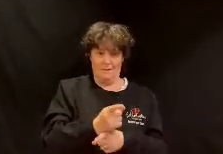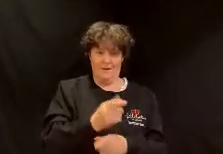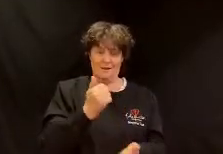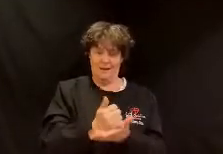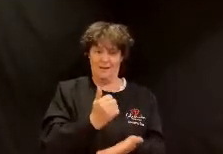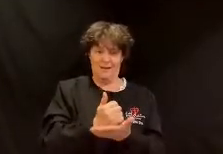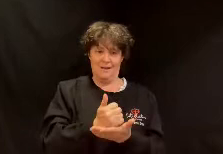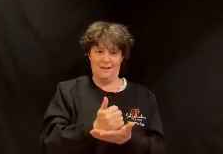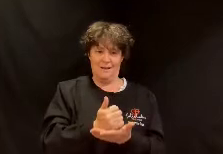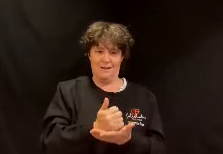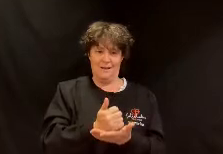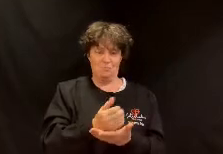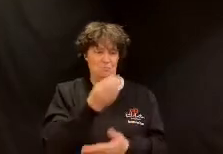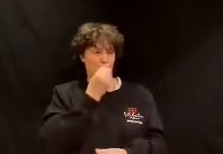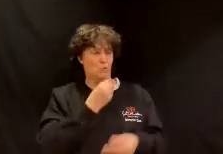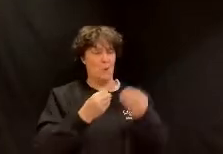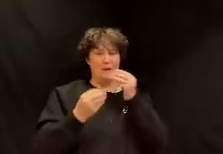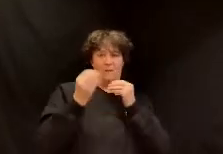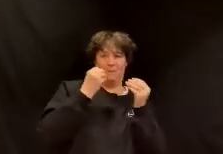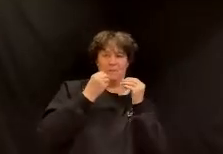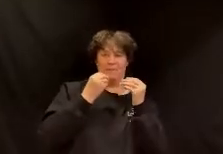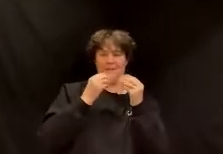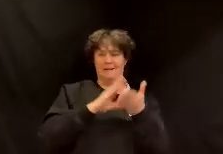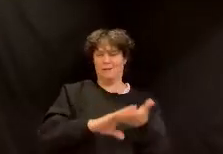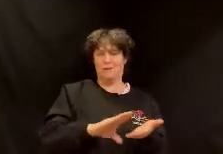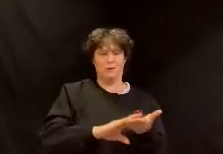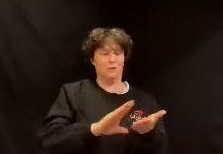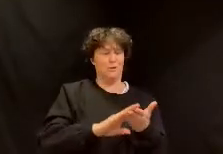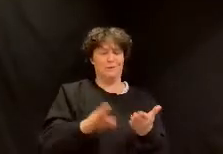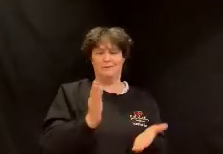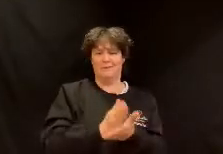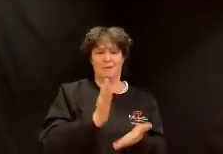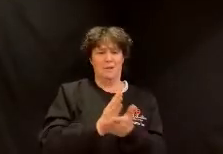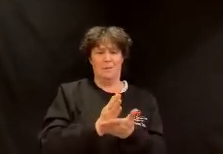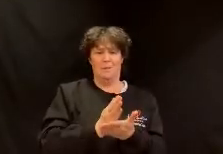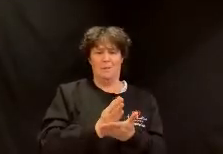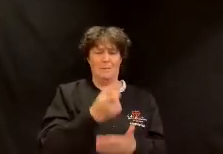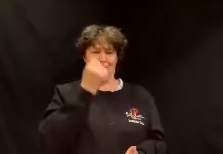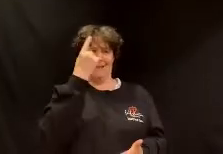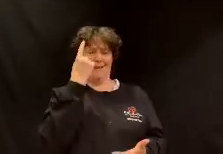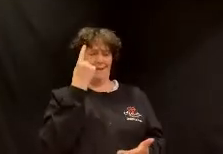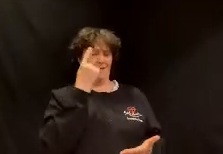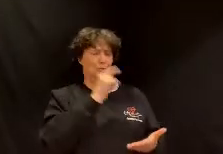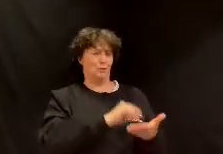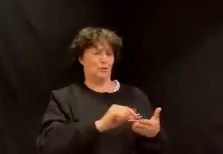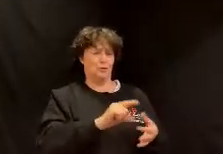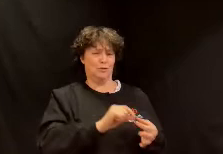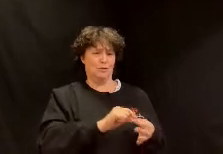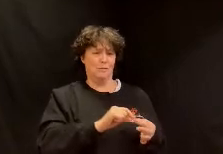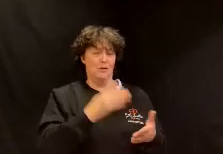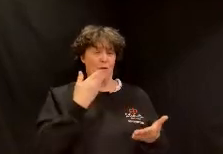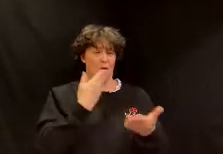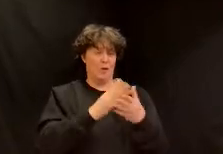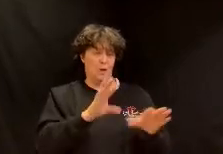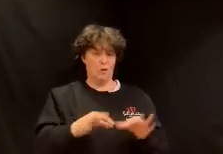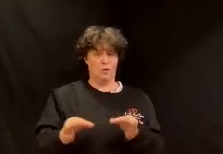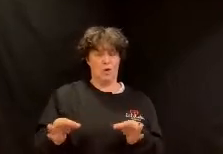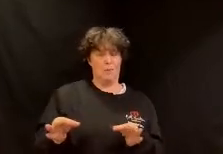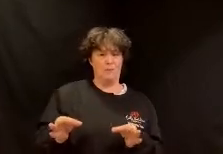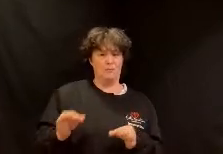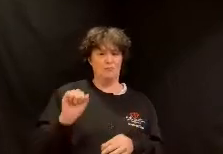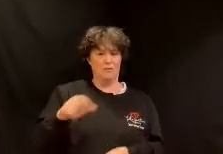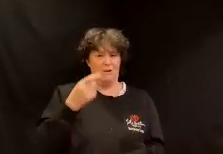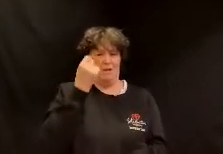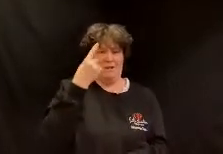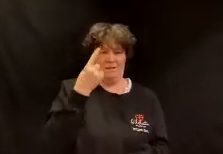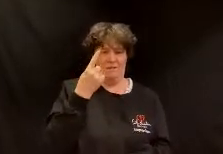You eat. So there's no excuse anymore about not understanding Scripture. There's plenty of good translations out there that you can understand. But listen,